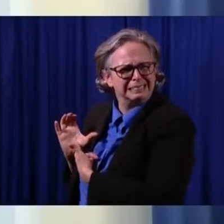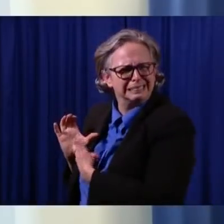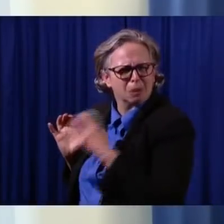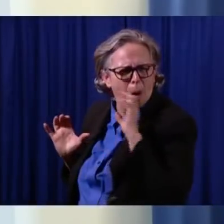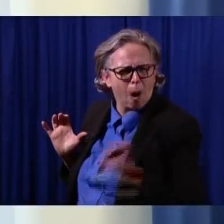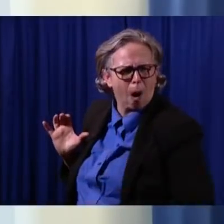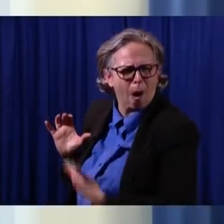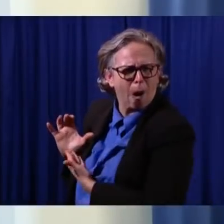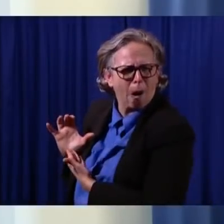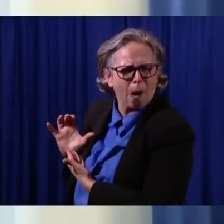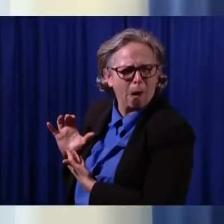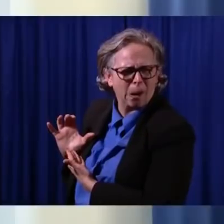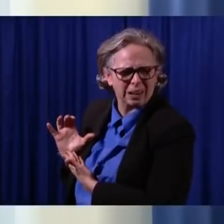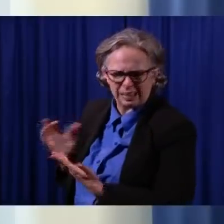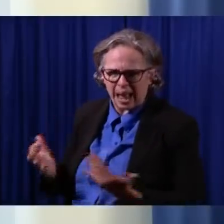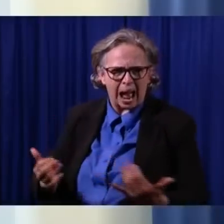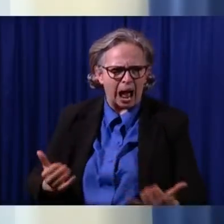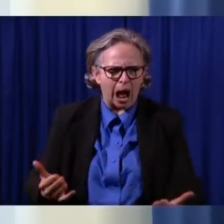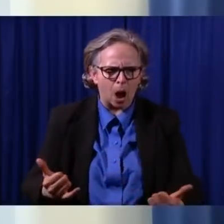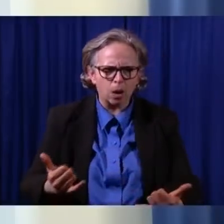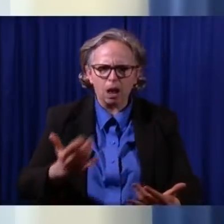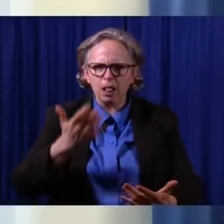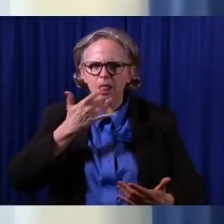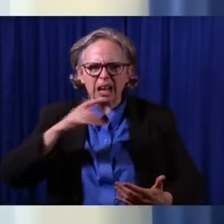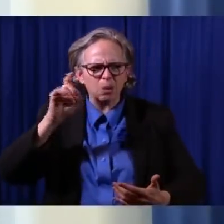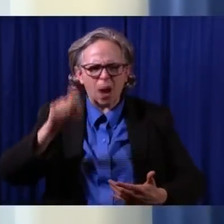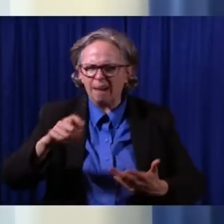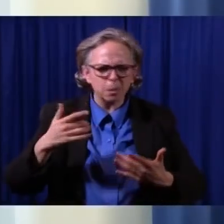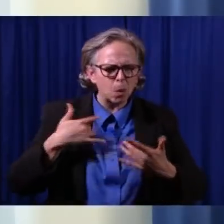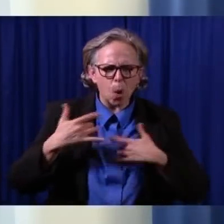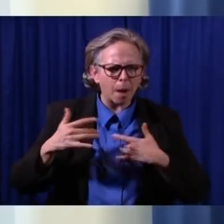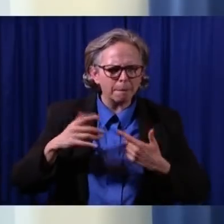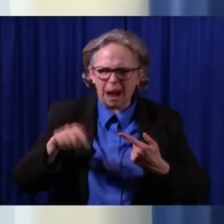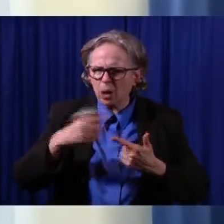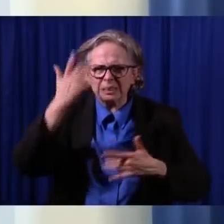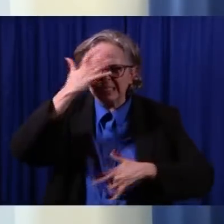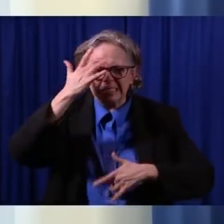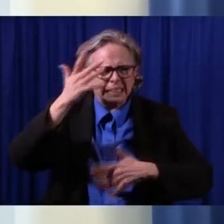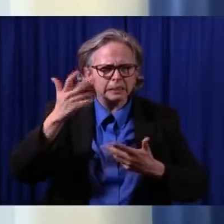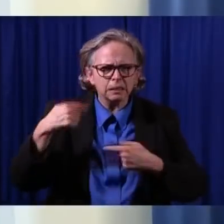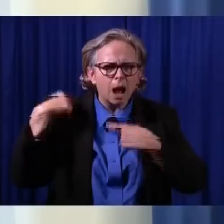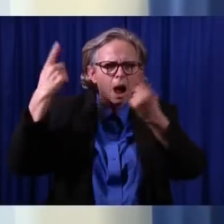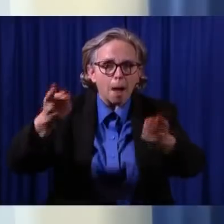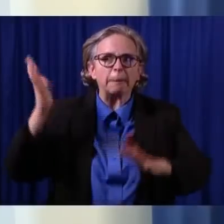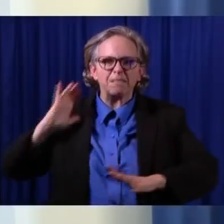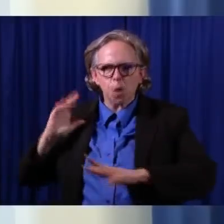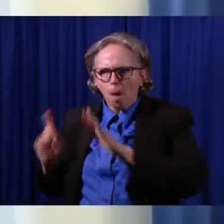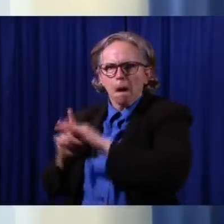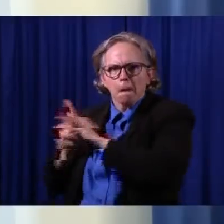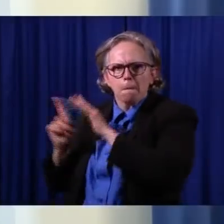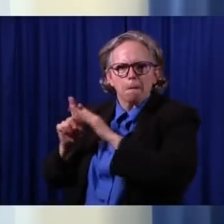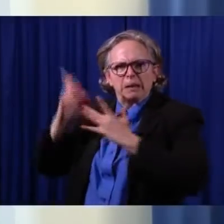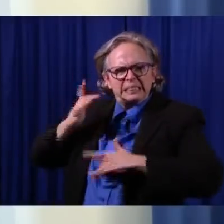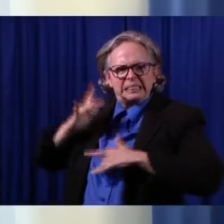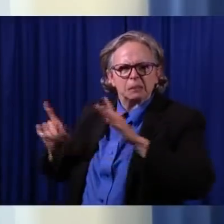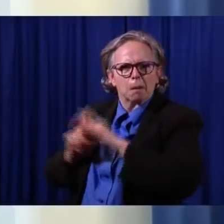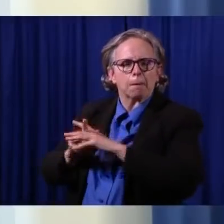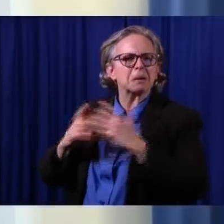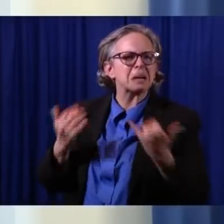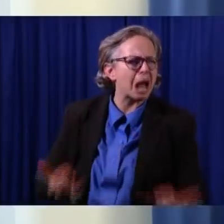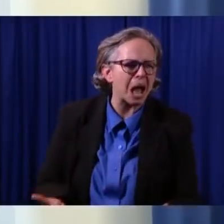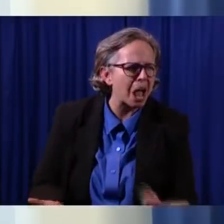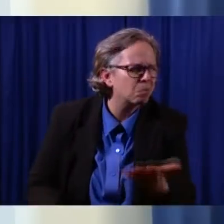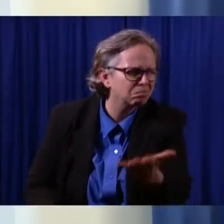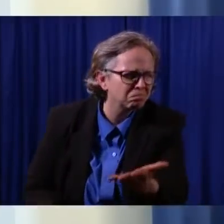diseases. But as we see, they still pose a threat to humanity, especially new ones like